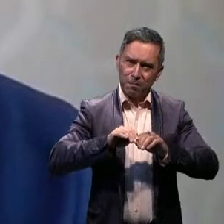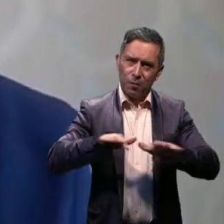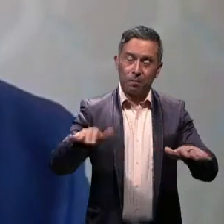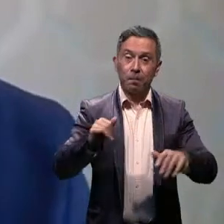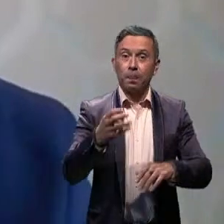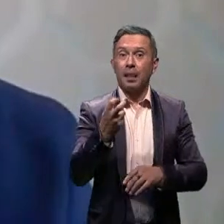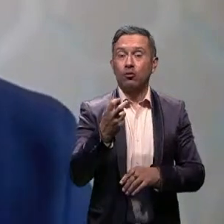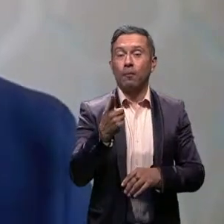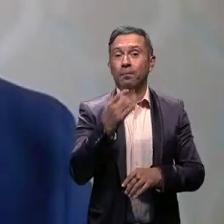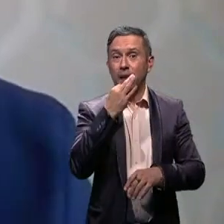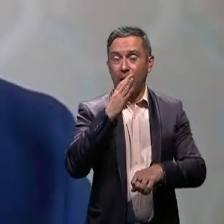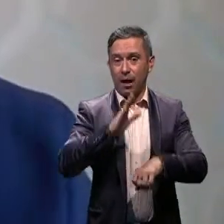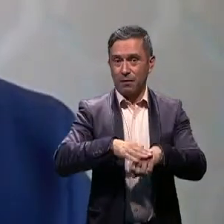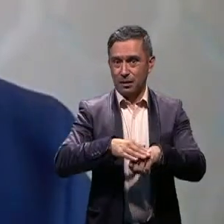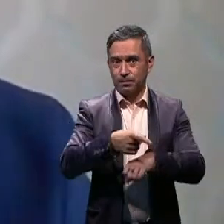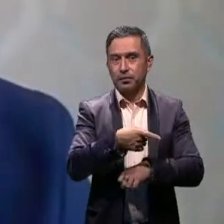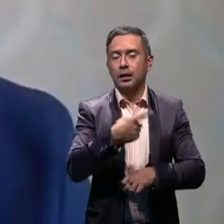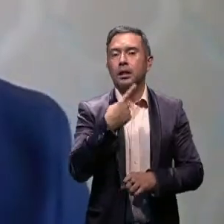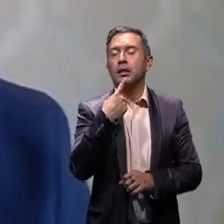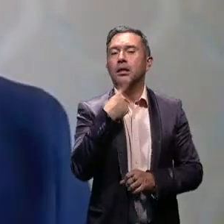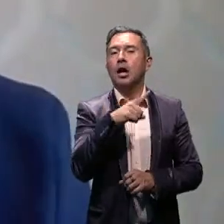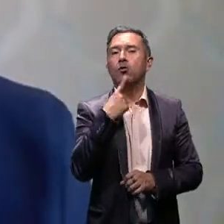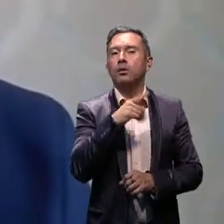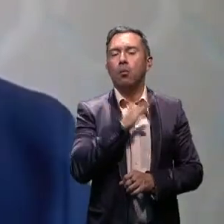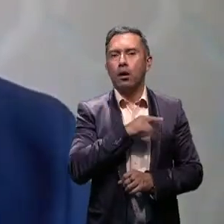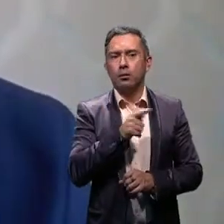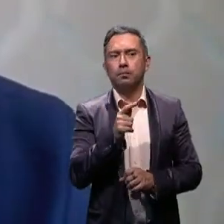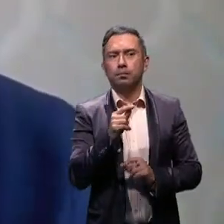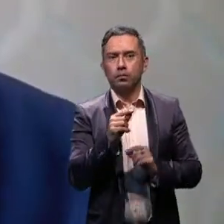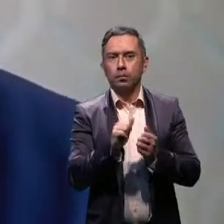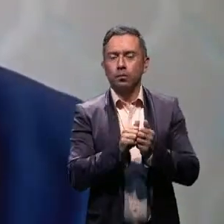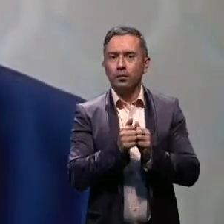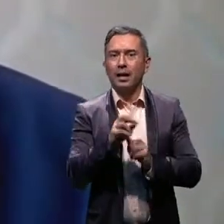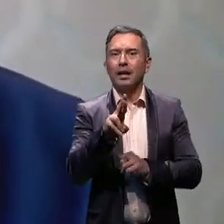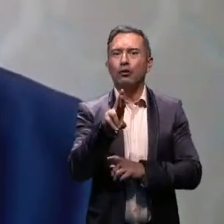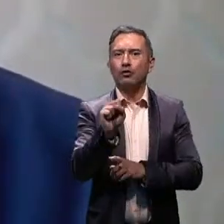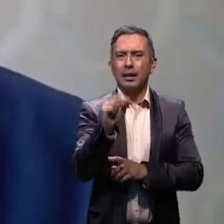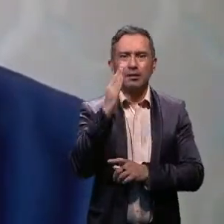can be very broad. And we have to point out that these